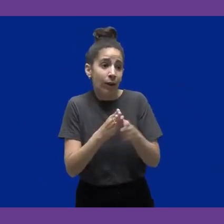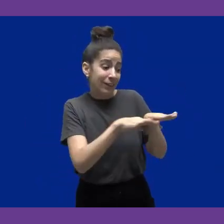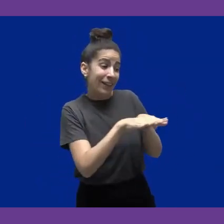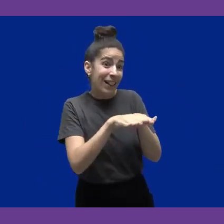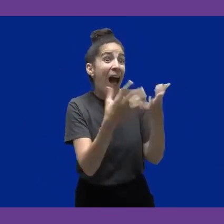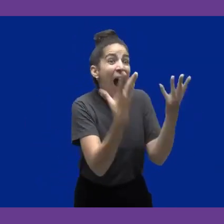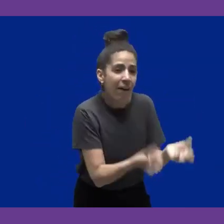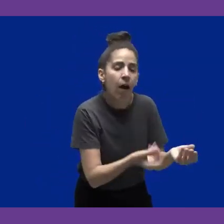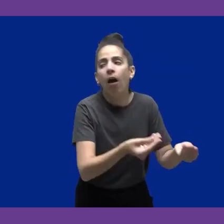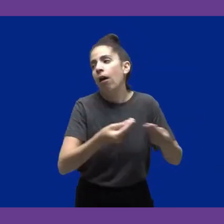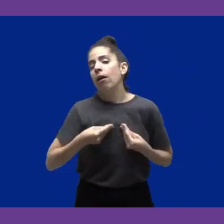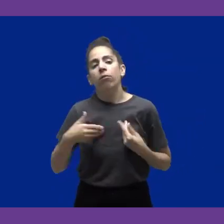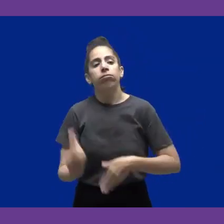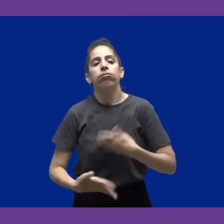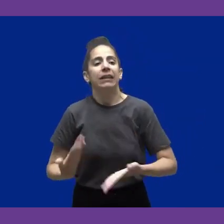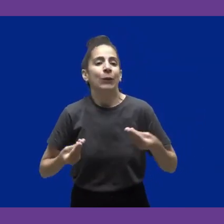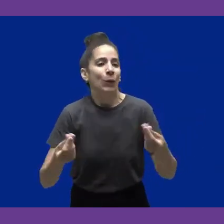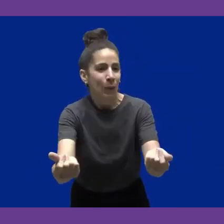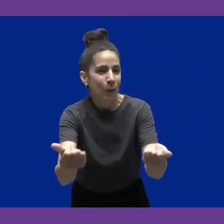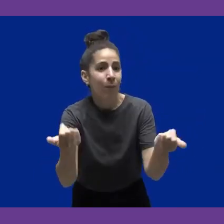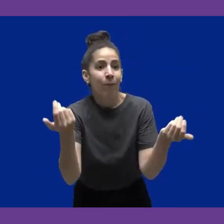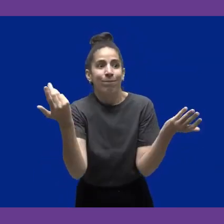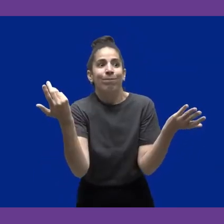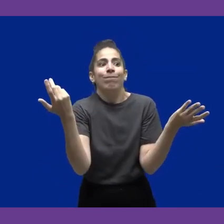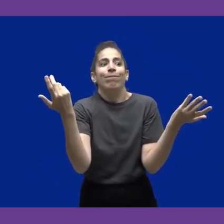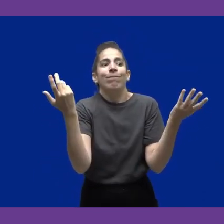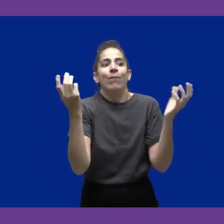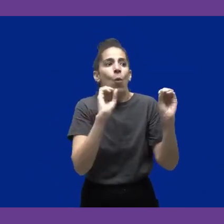an alternative way, which is more complicated. But